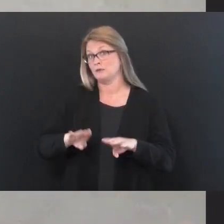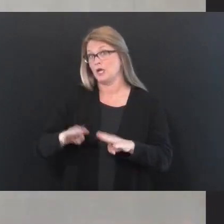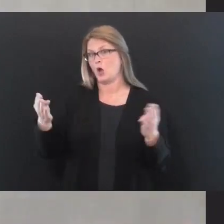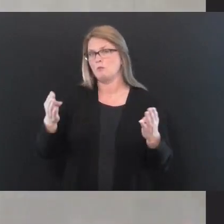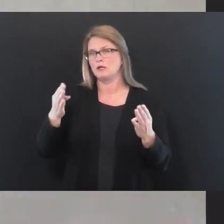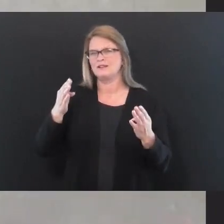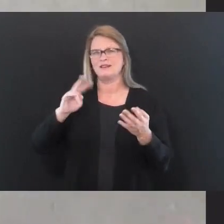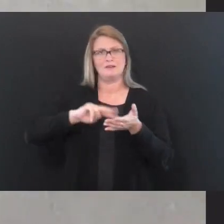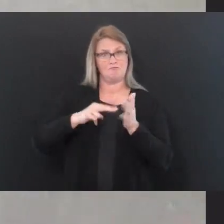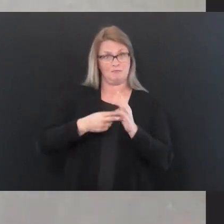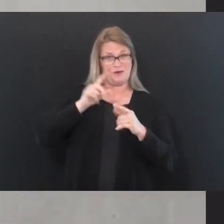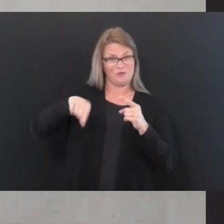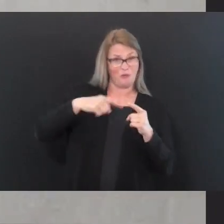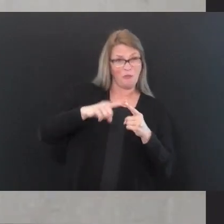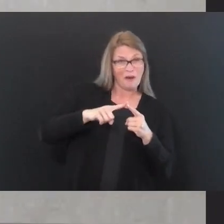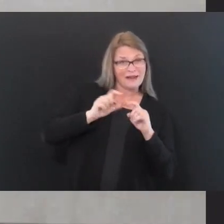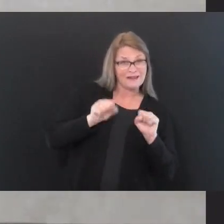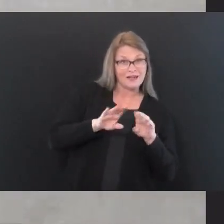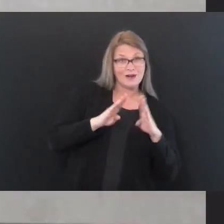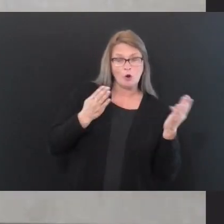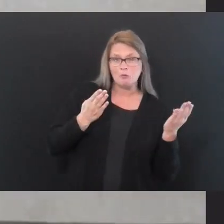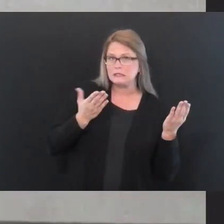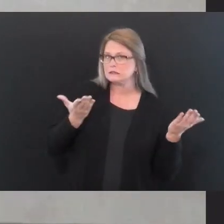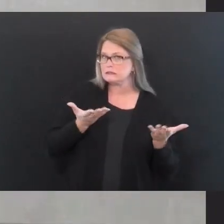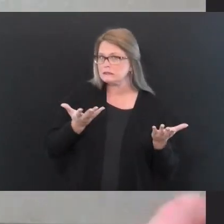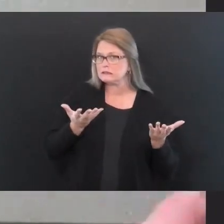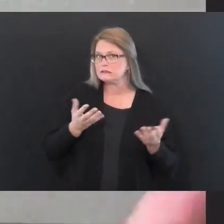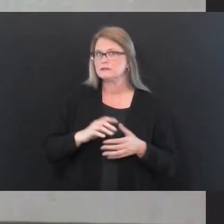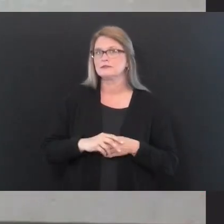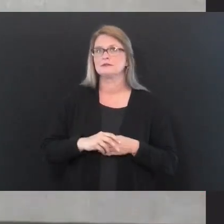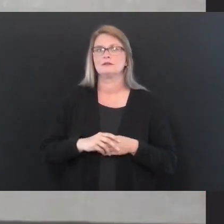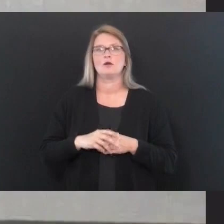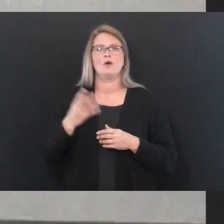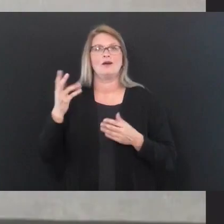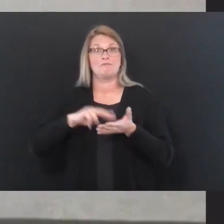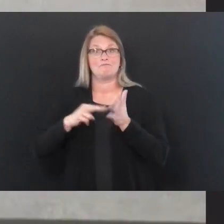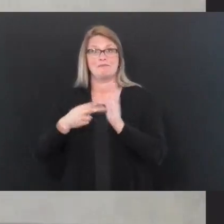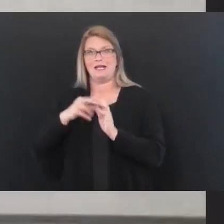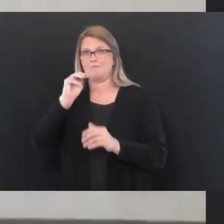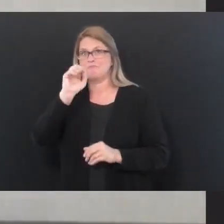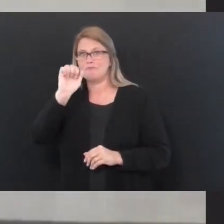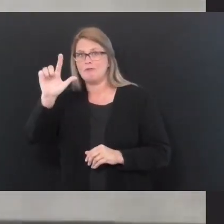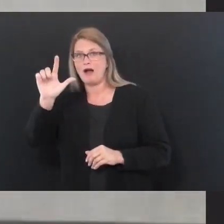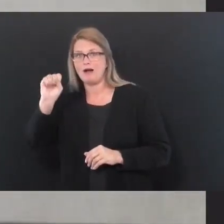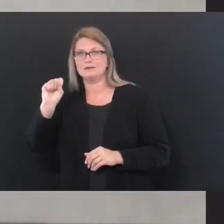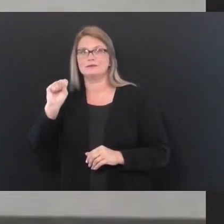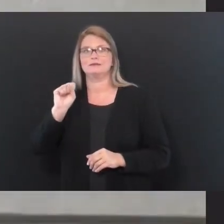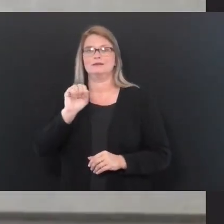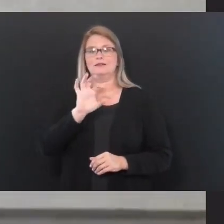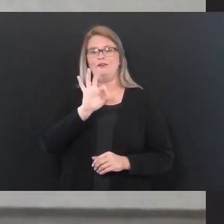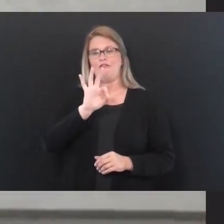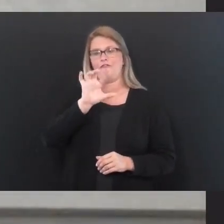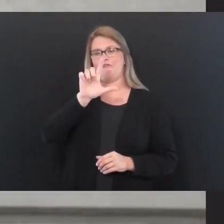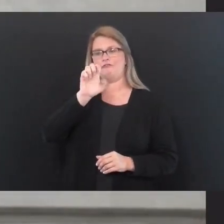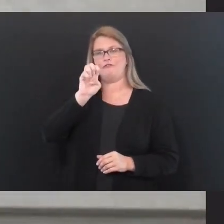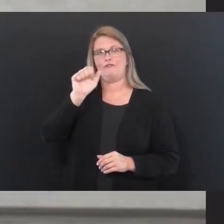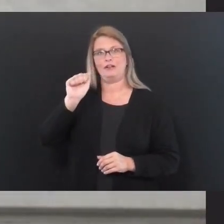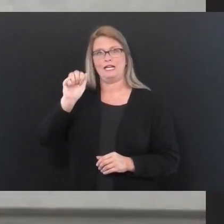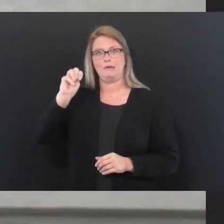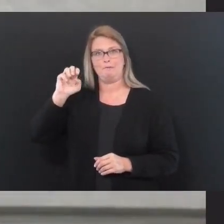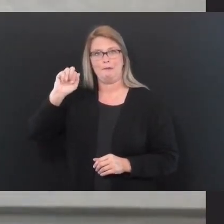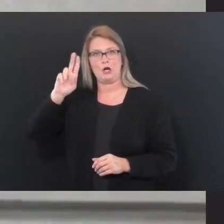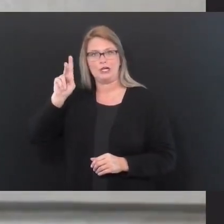open? Also, what would the status of things like malls, flea markets be? And what kind of guidance is the state